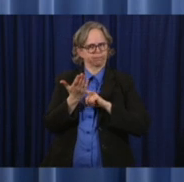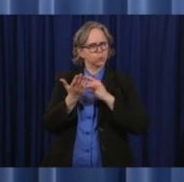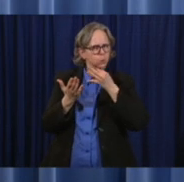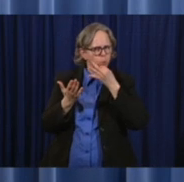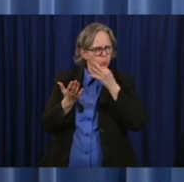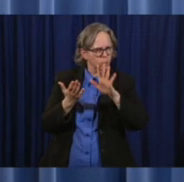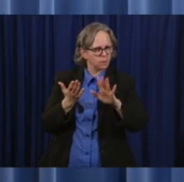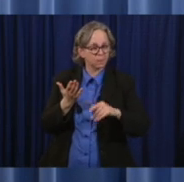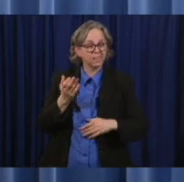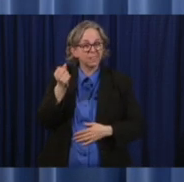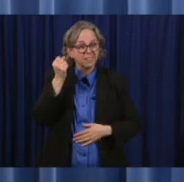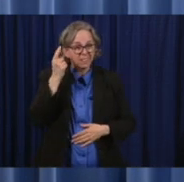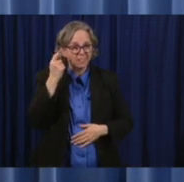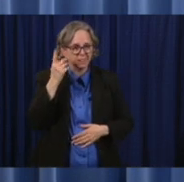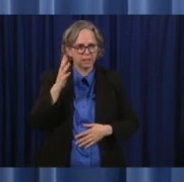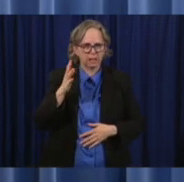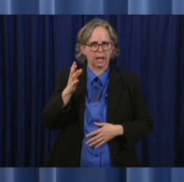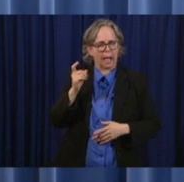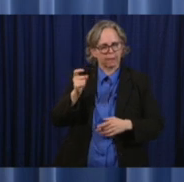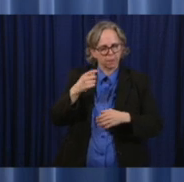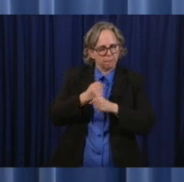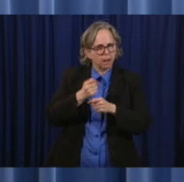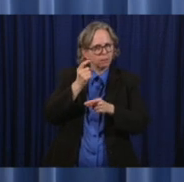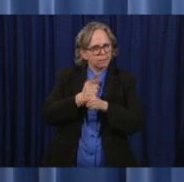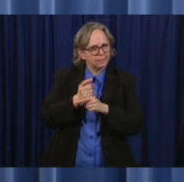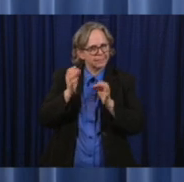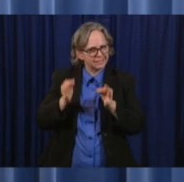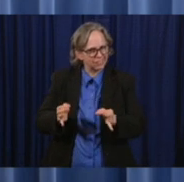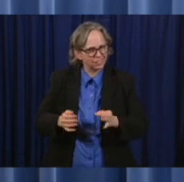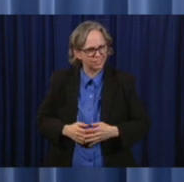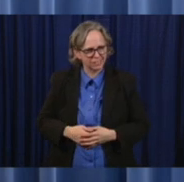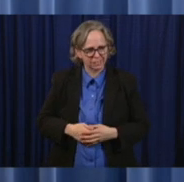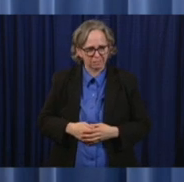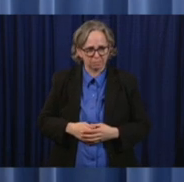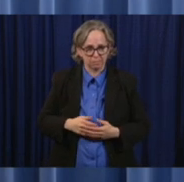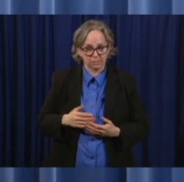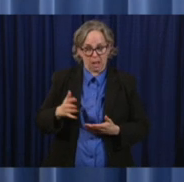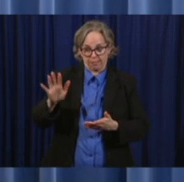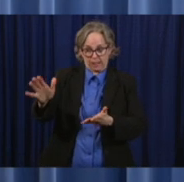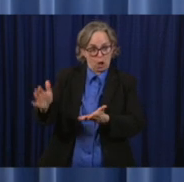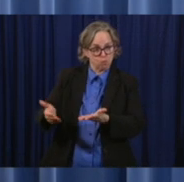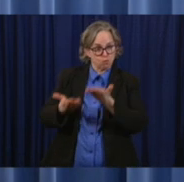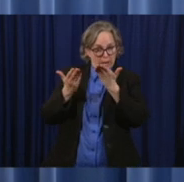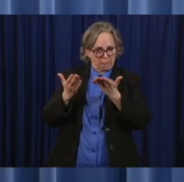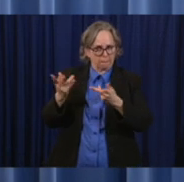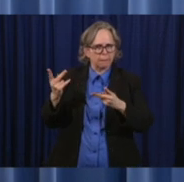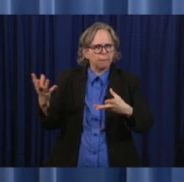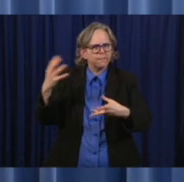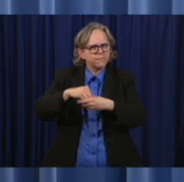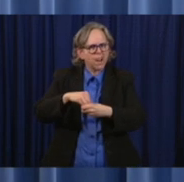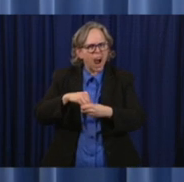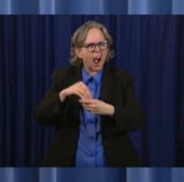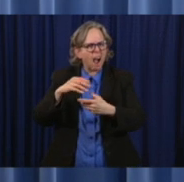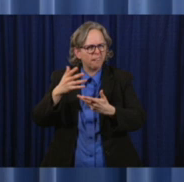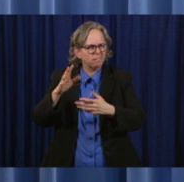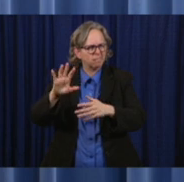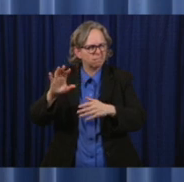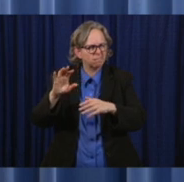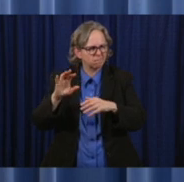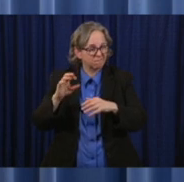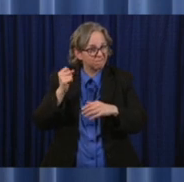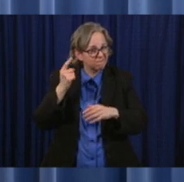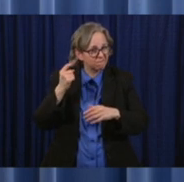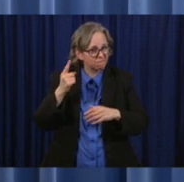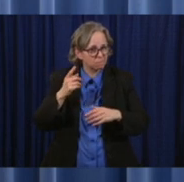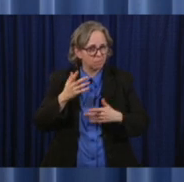least a representative sample of those individuals, are directly involved in making this decision. As far as the lawsuit, I get